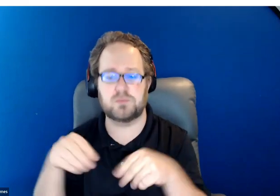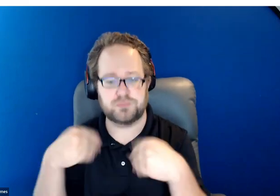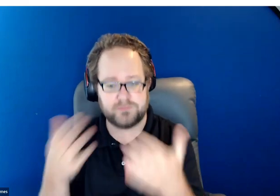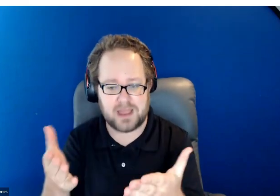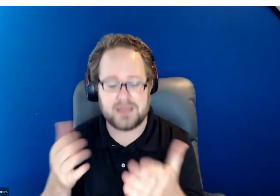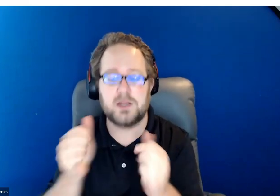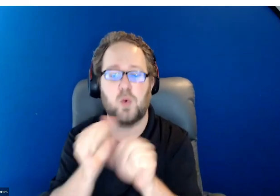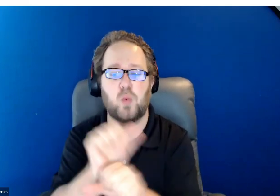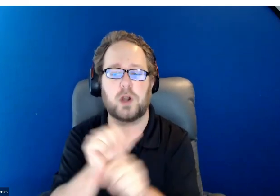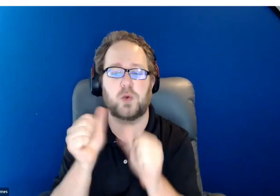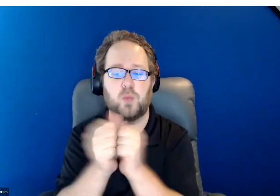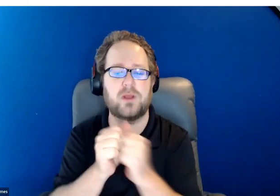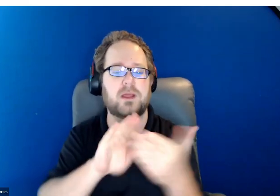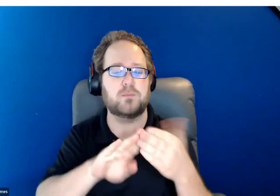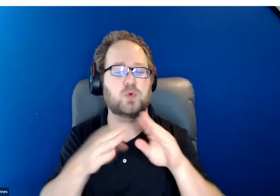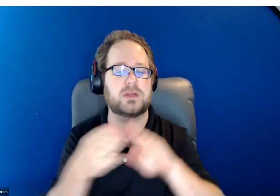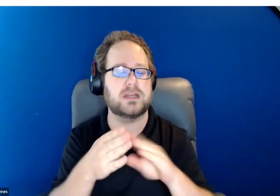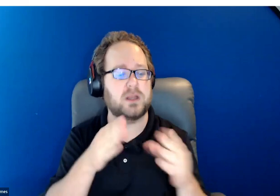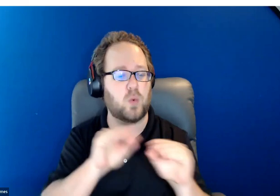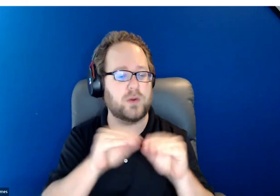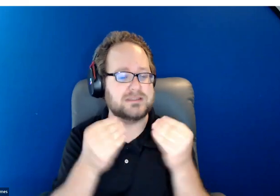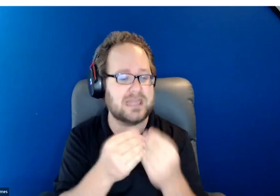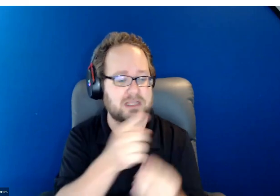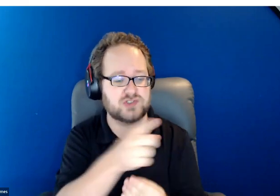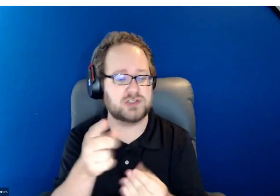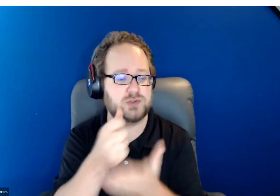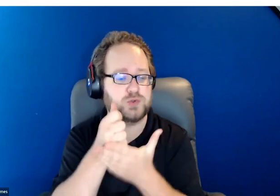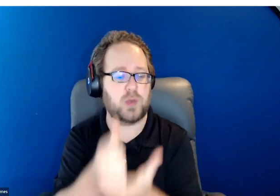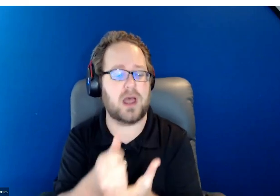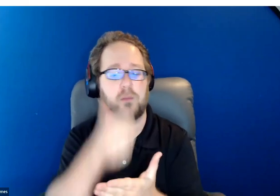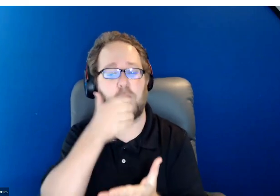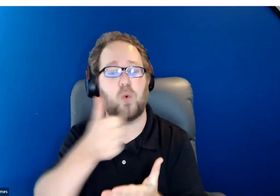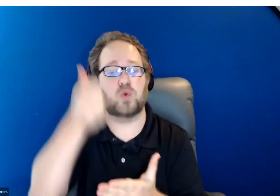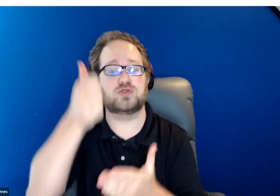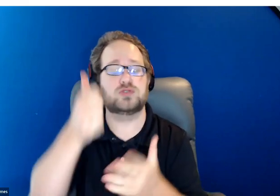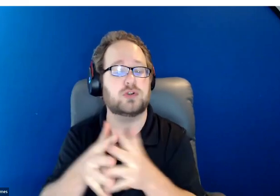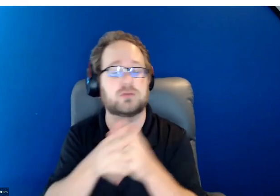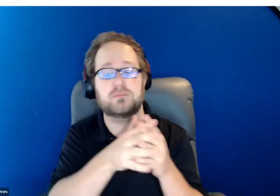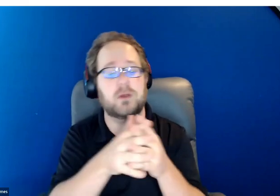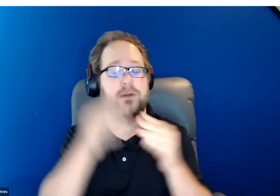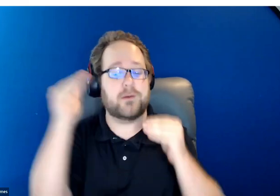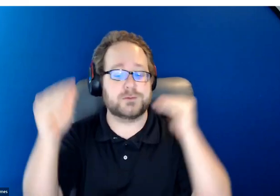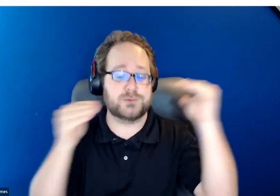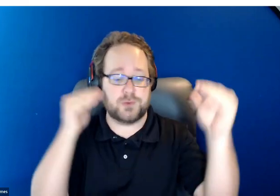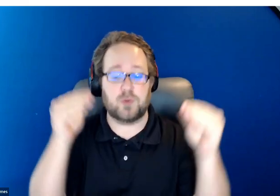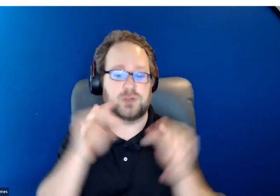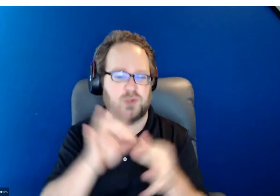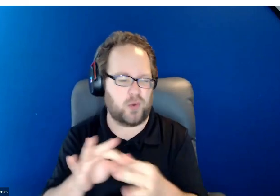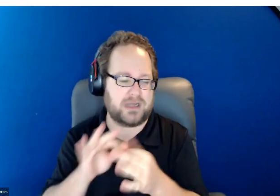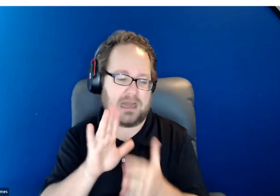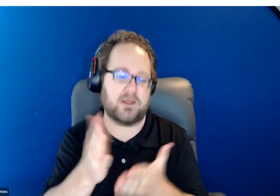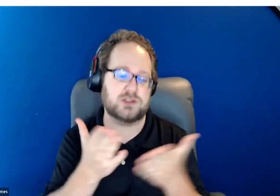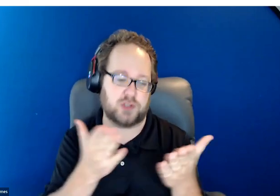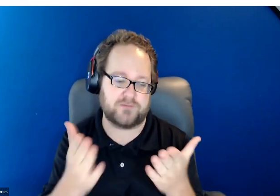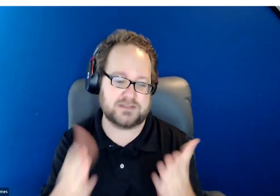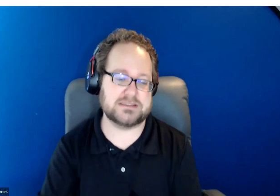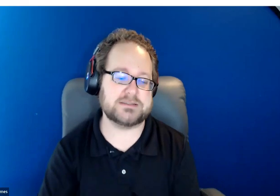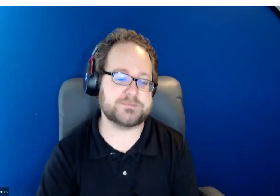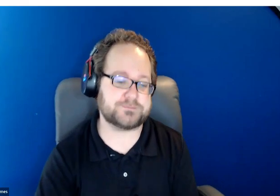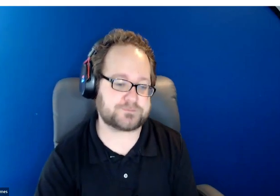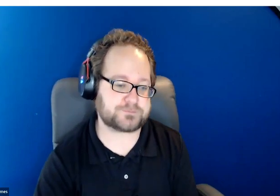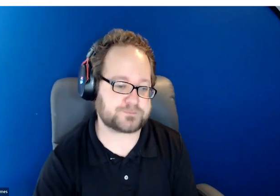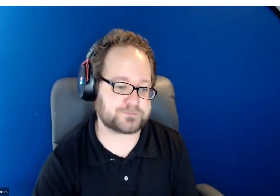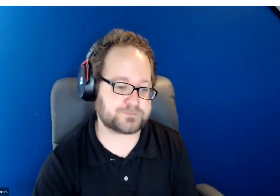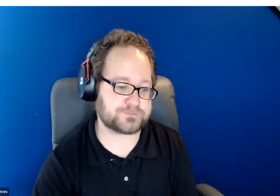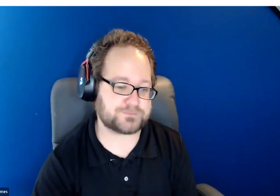with community-based organizations to help older adults with complex needs to coordinate the services that they need. Such coordination